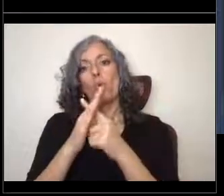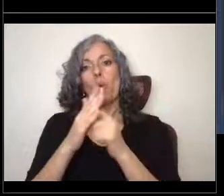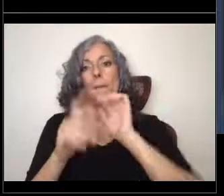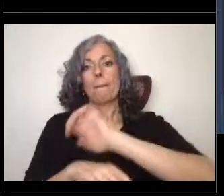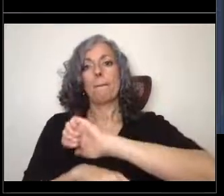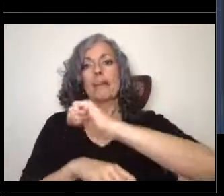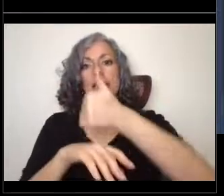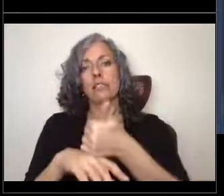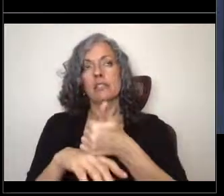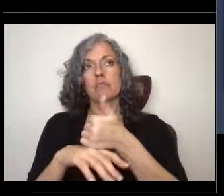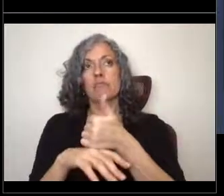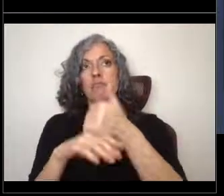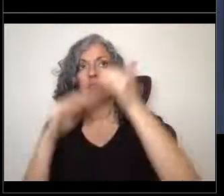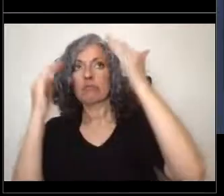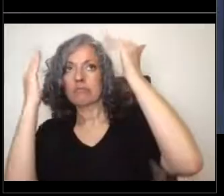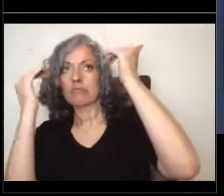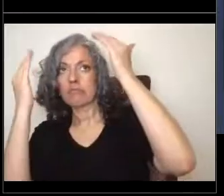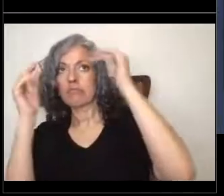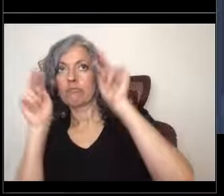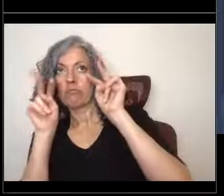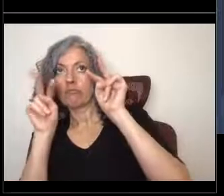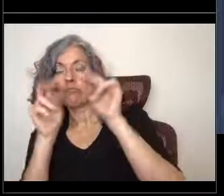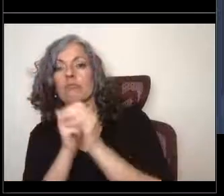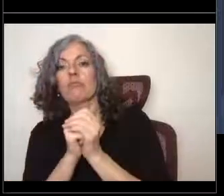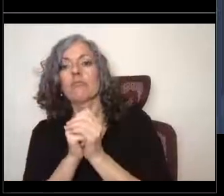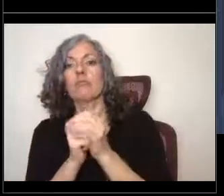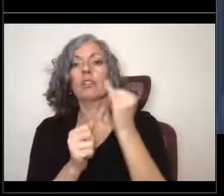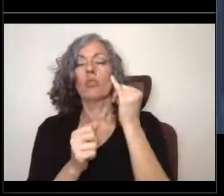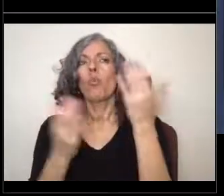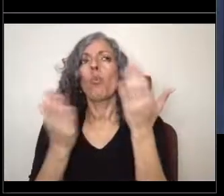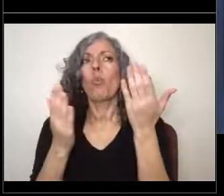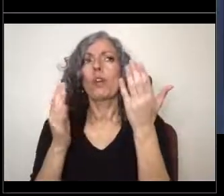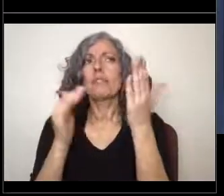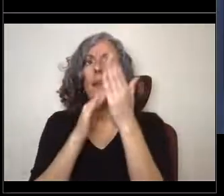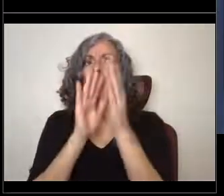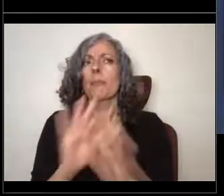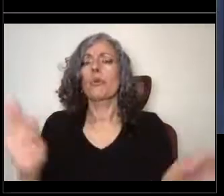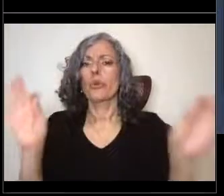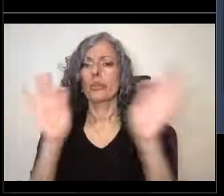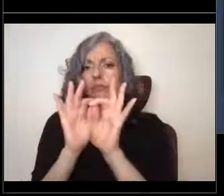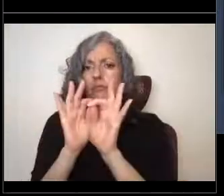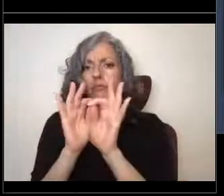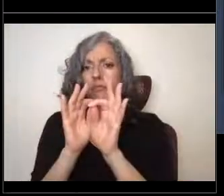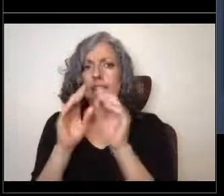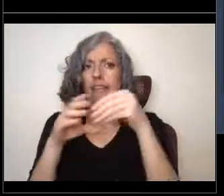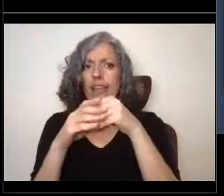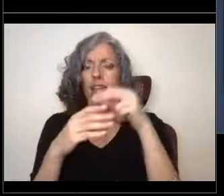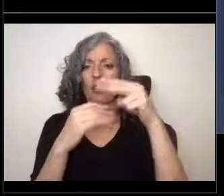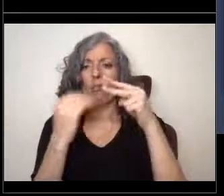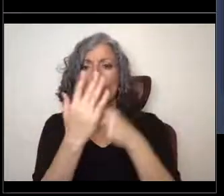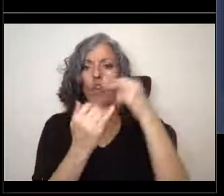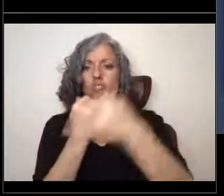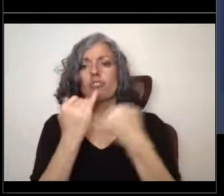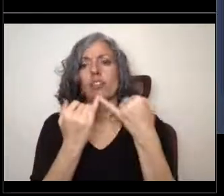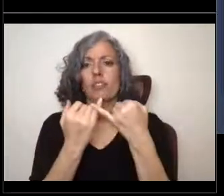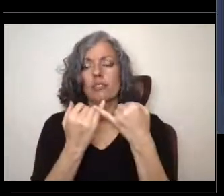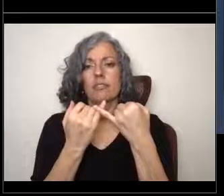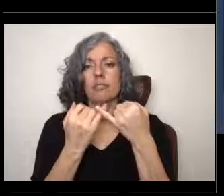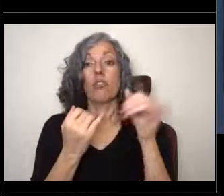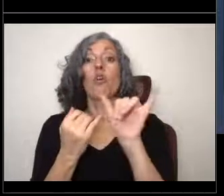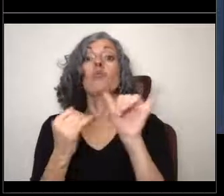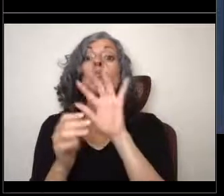expectation in regards to what do we need to prioritize in these projects, including engagement. And so we want to make sure